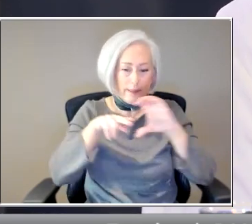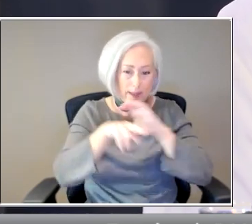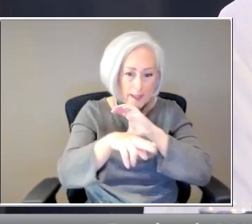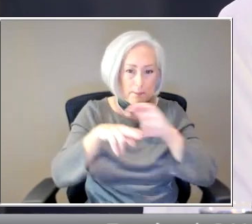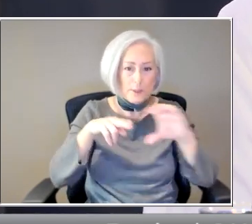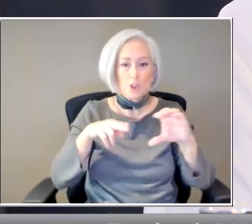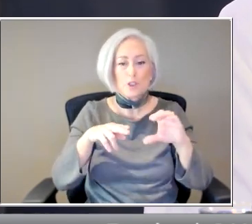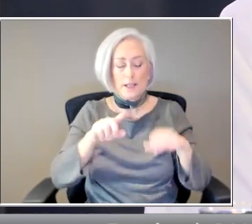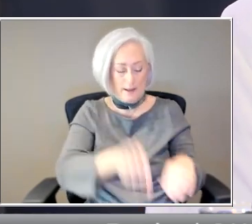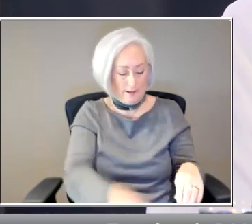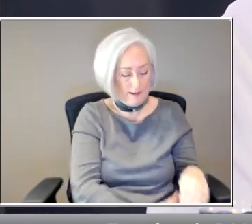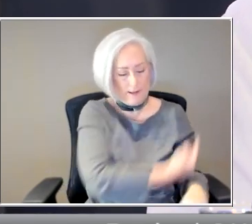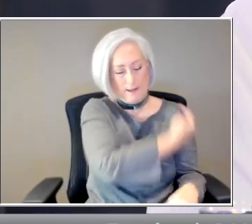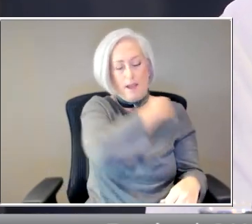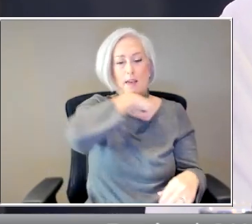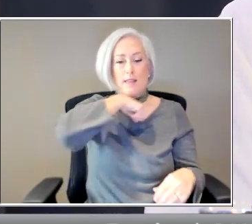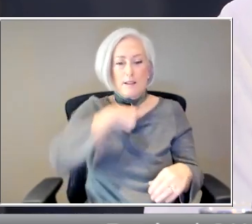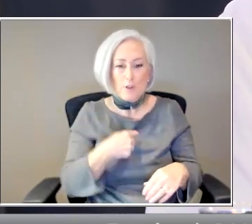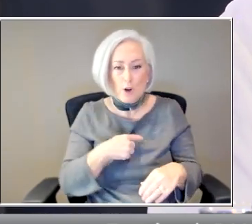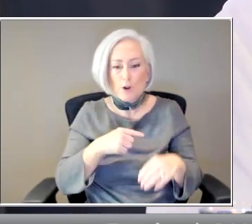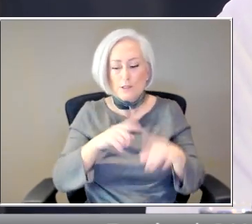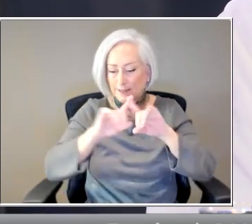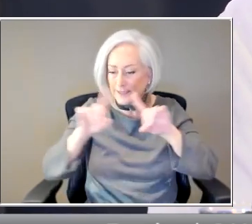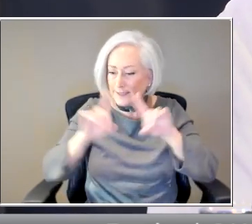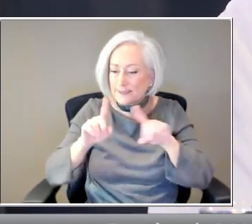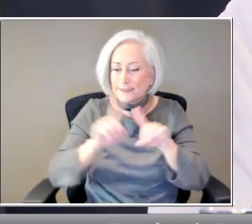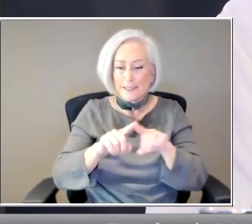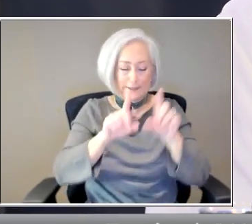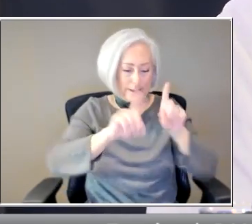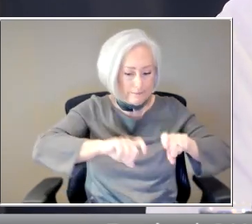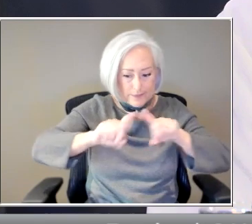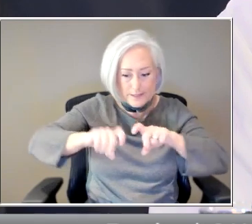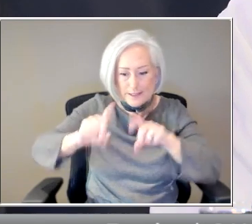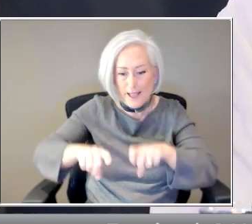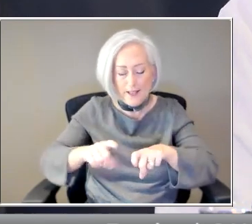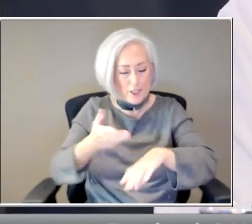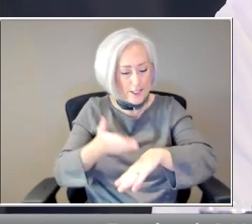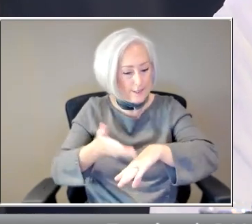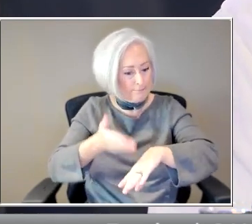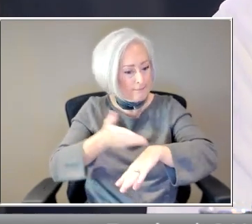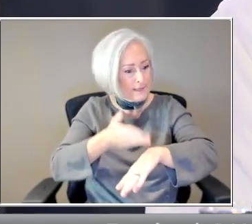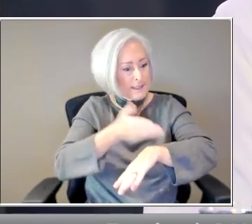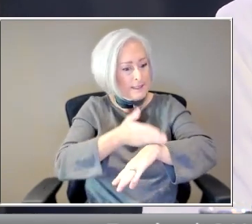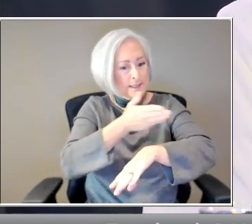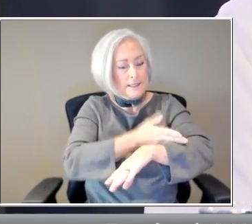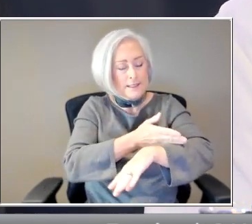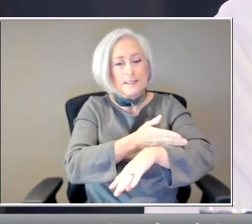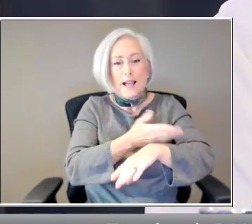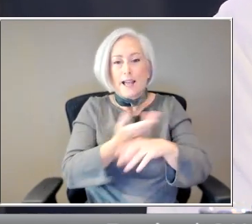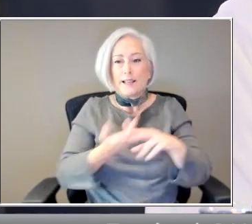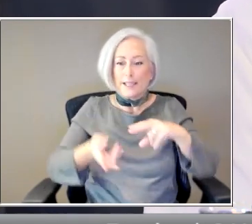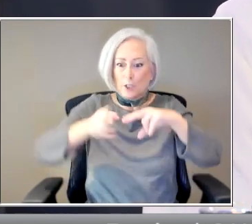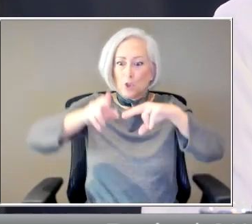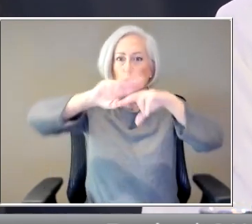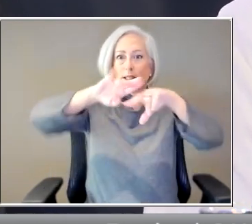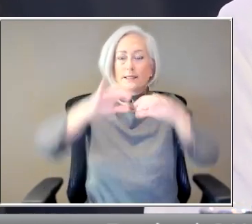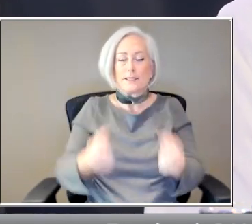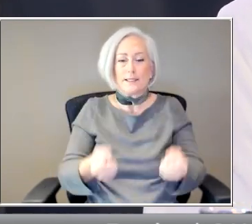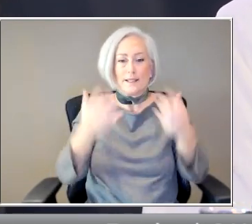that patients need, it has just gone up in the number of cases and the complexity of cases. So I think that's the biggest